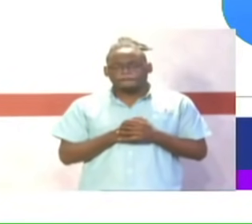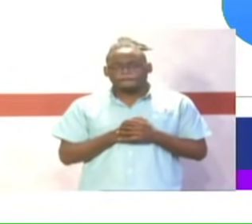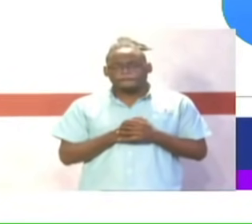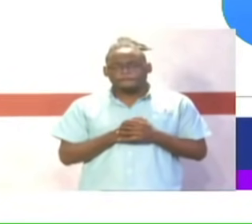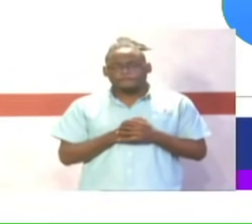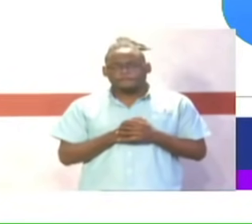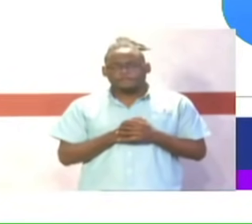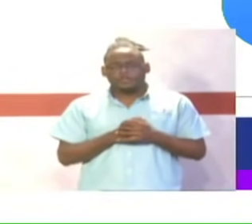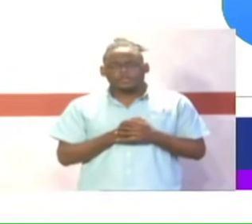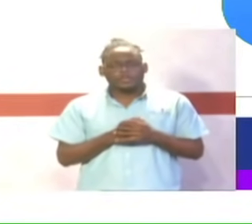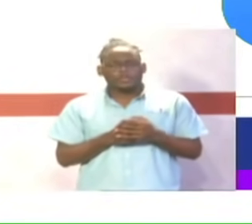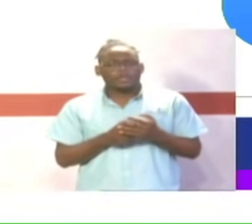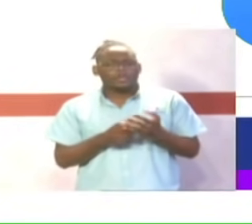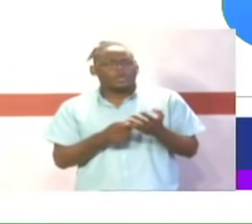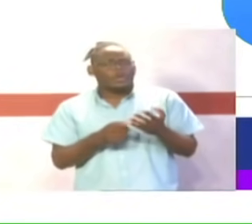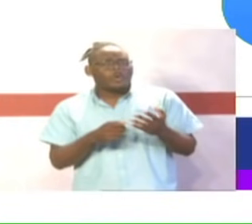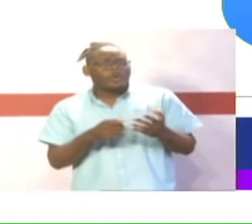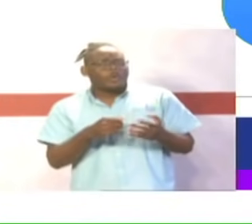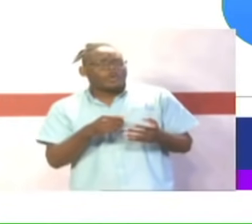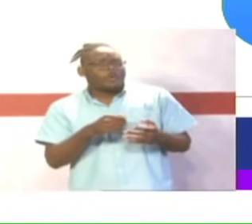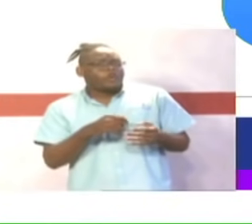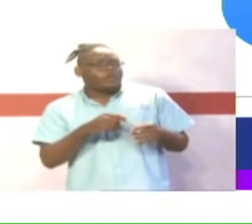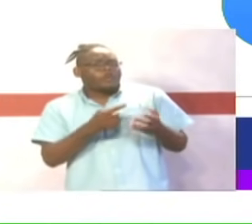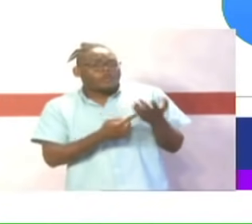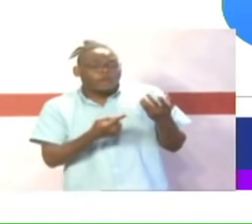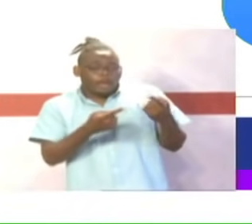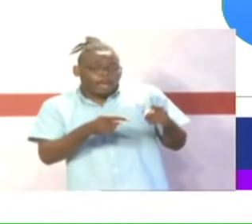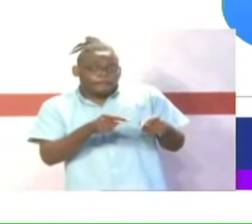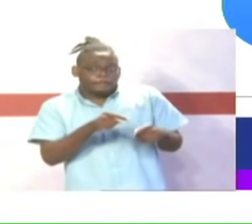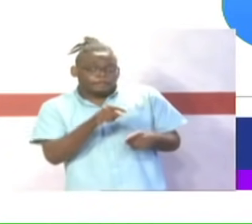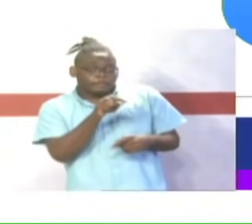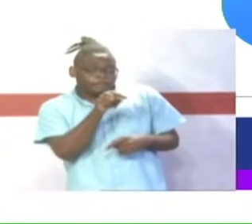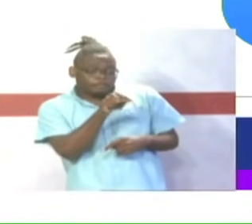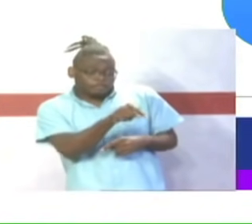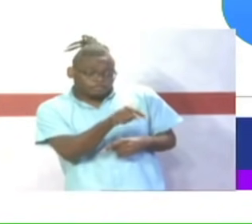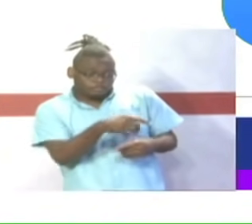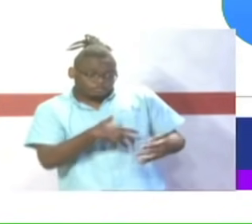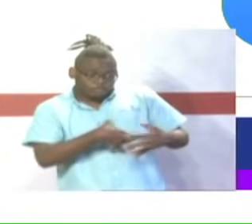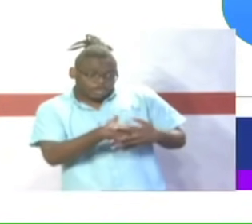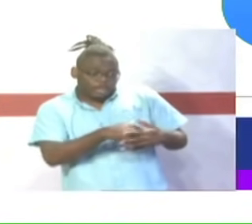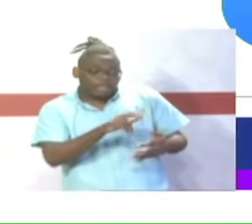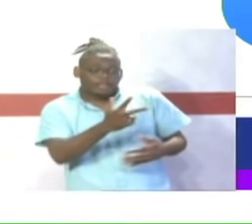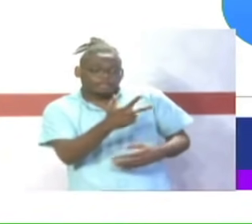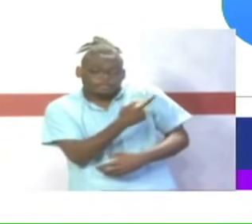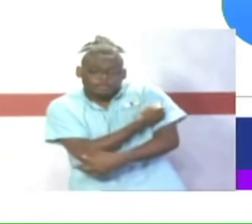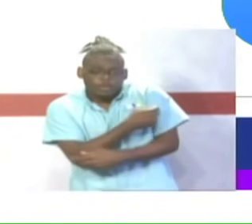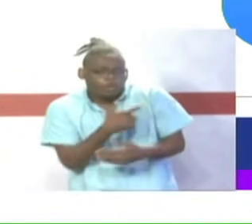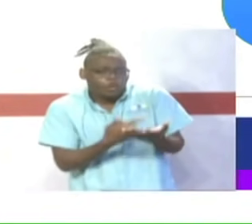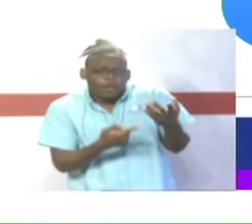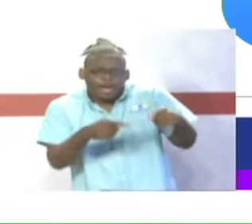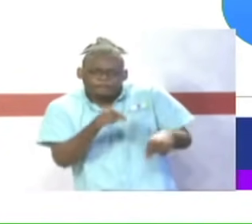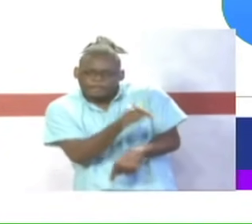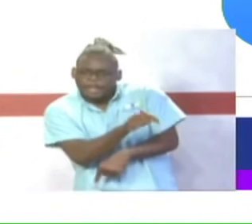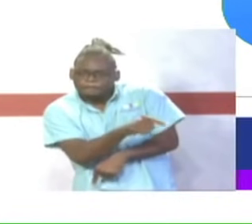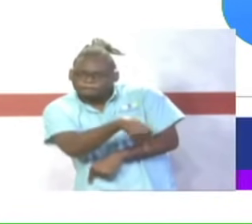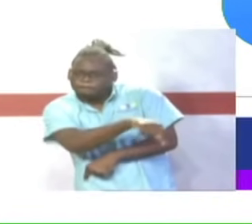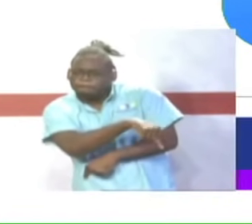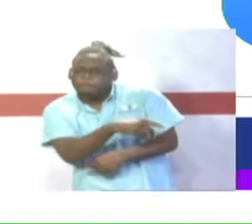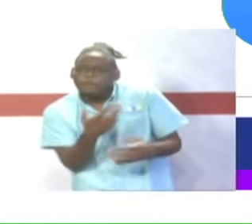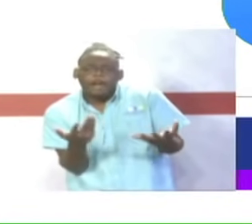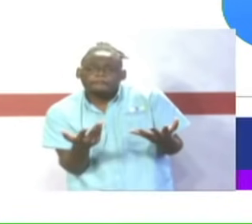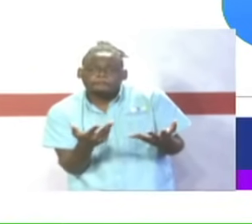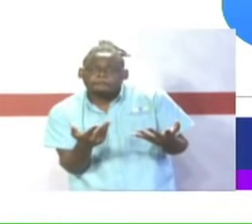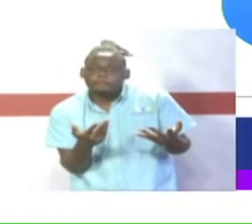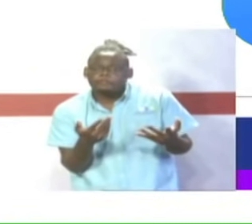their third primary dose? Do they still take it? And we heard that the Lady Ho Choi home is